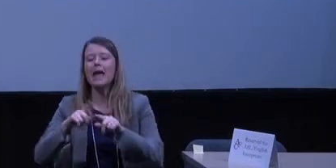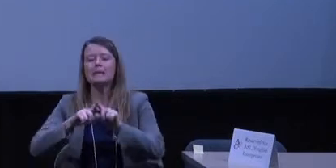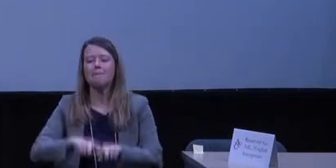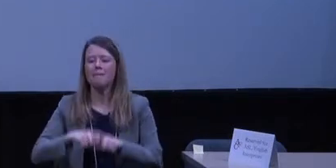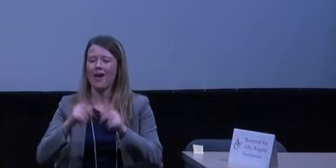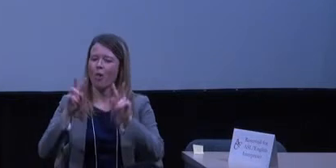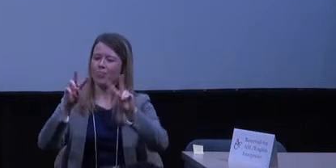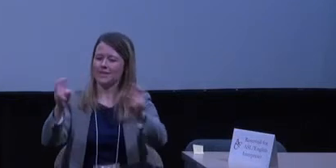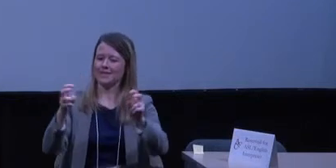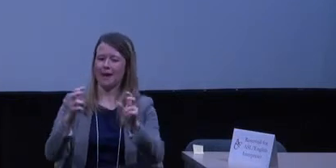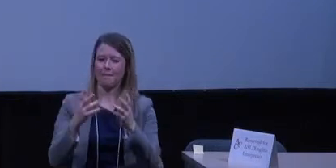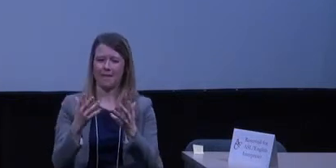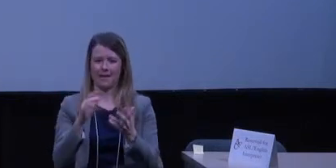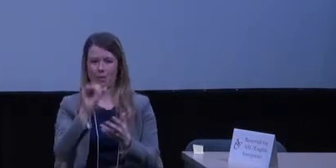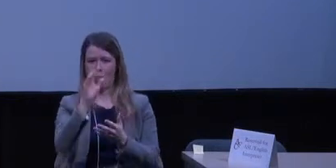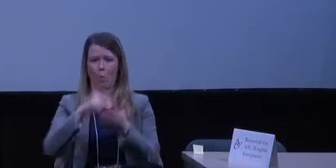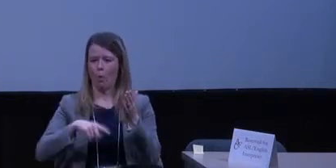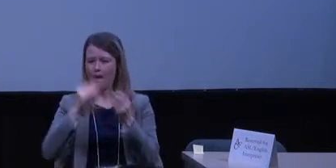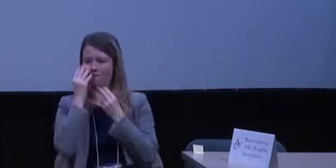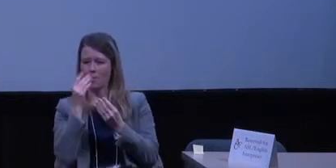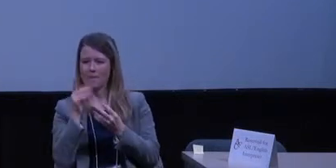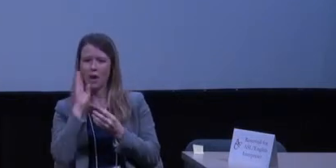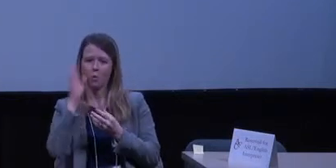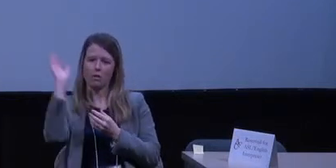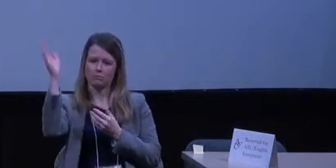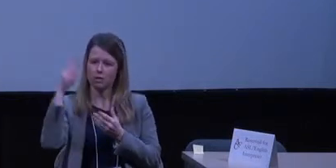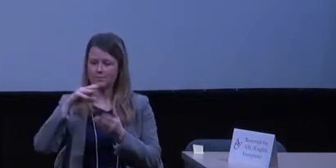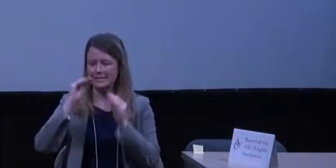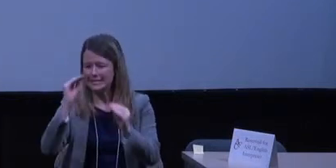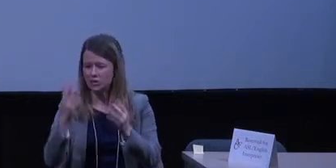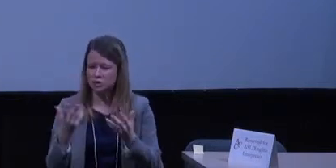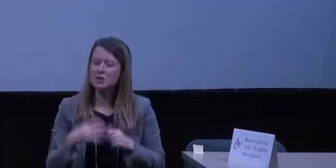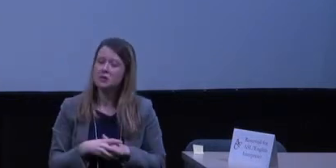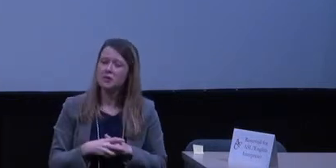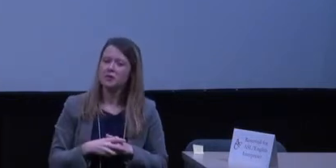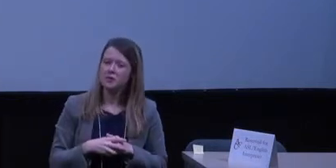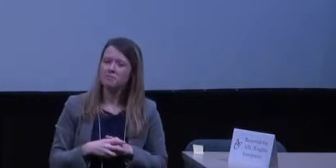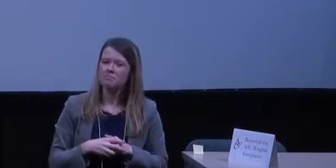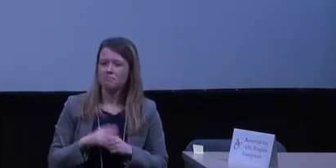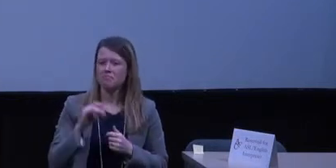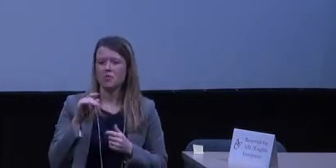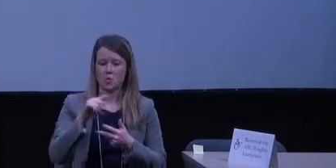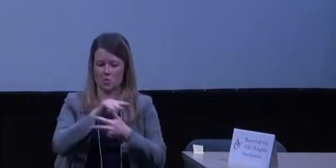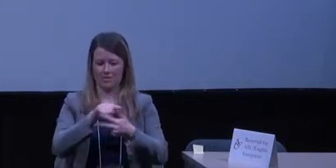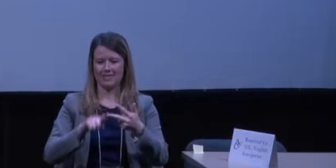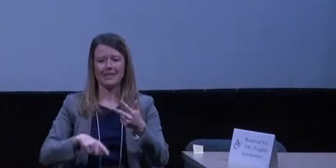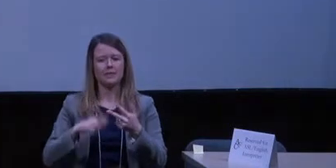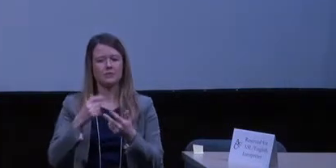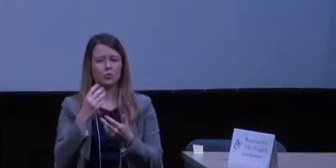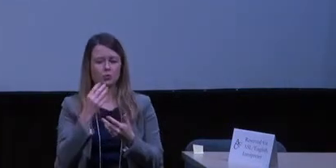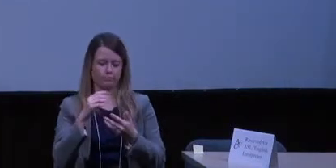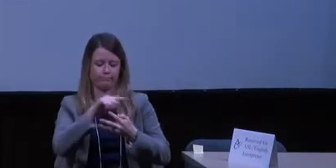presented. So these are all things to keep in mind when you're building your curriculum.